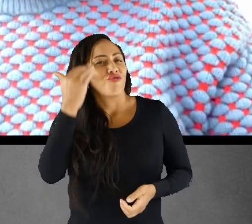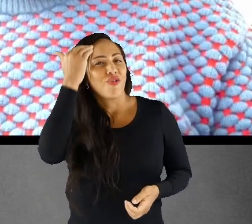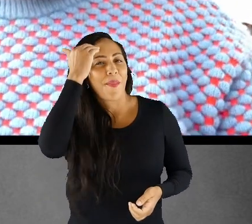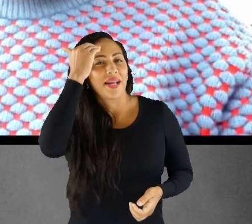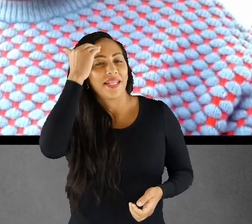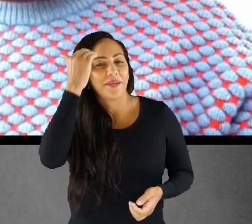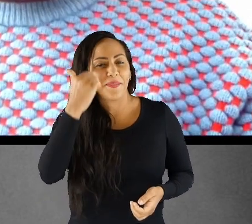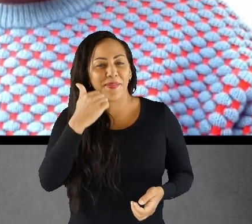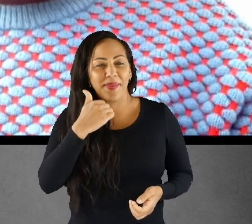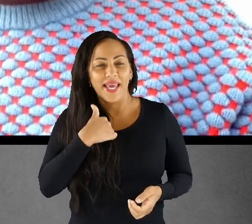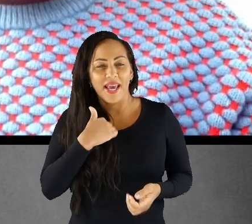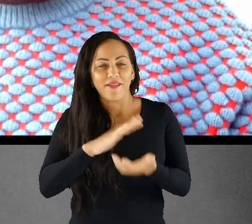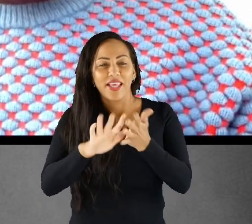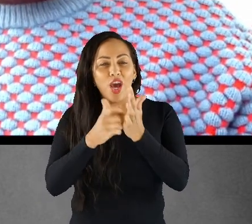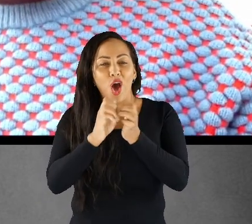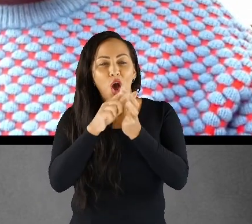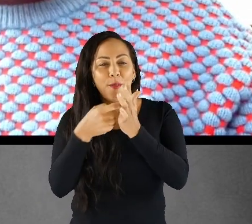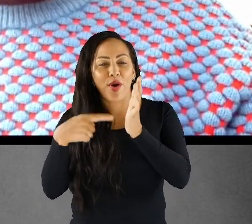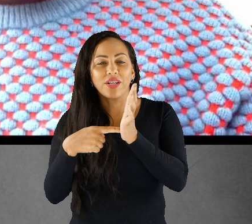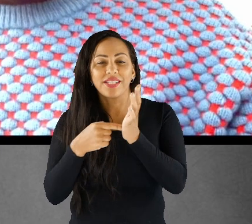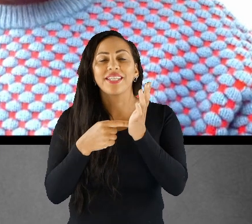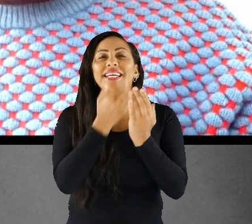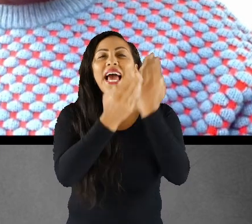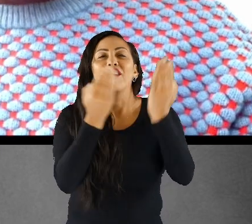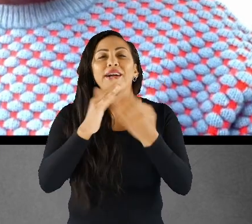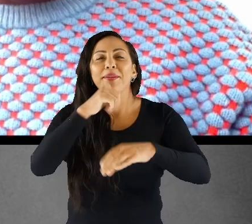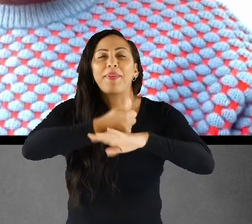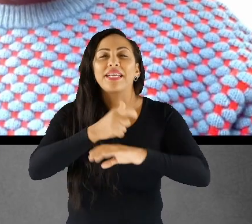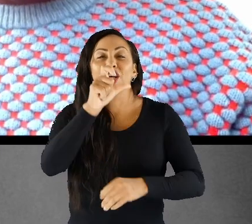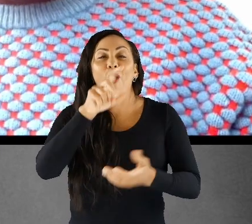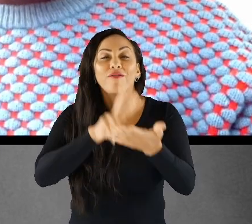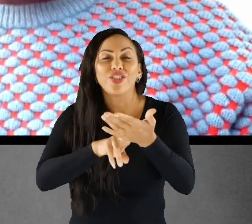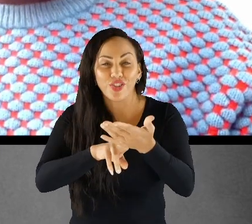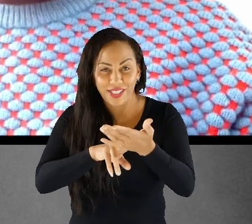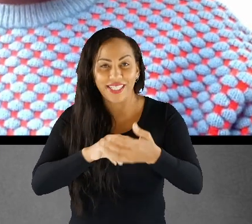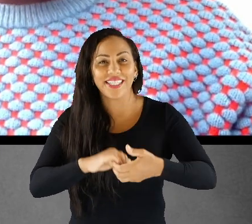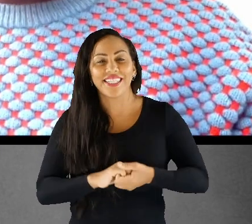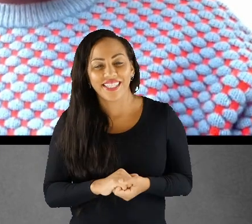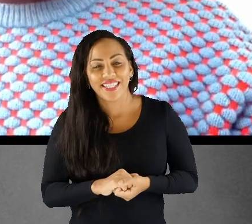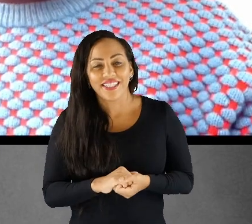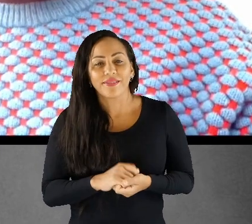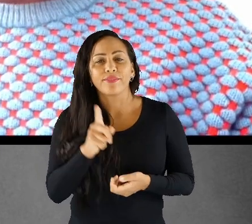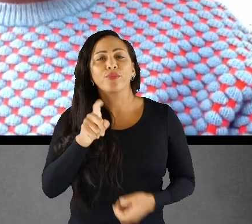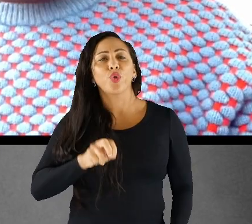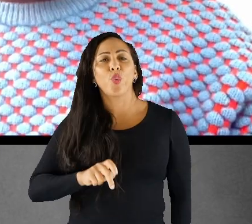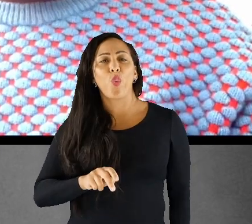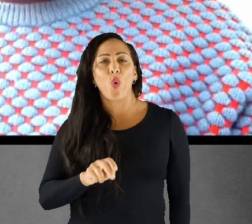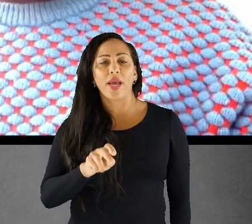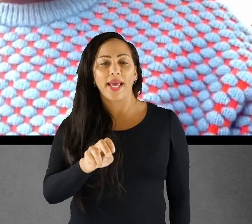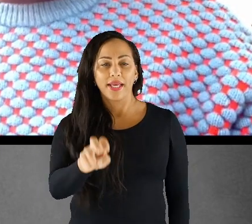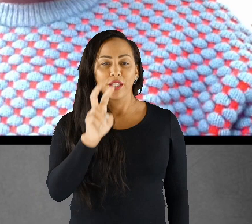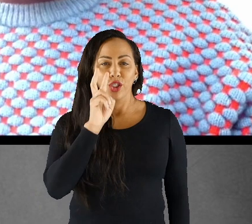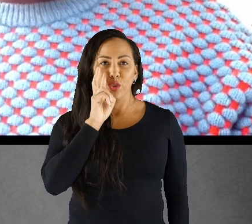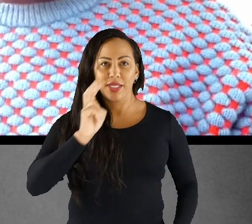true. Yeah. It reminds me of I think, is it the Herbert Gallery in Coventry,